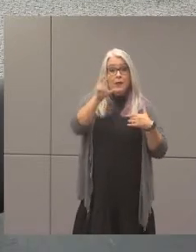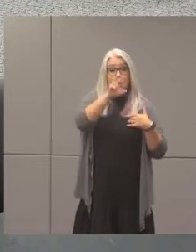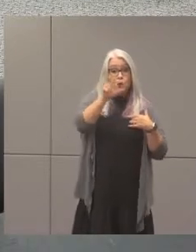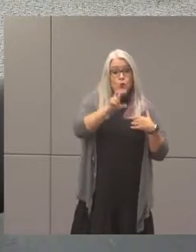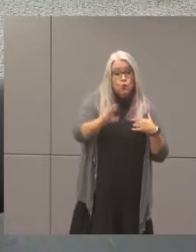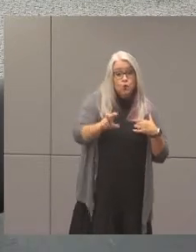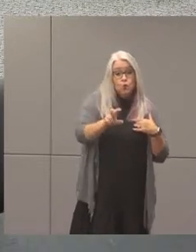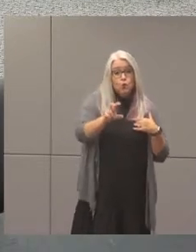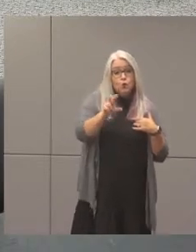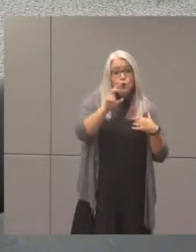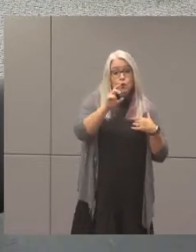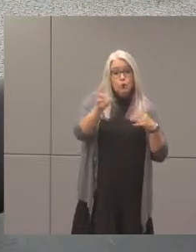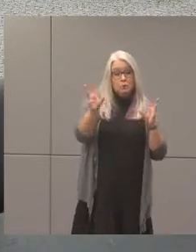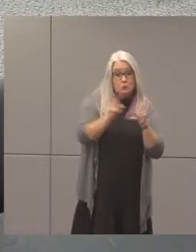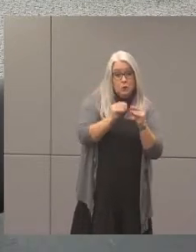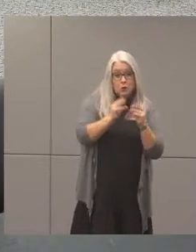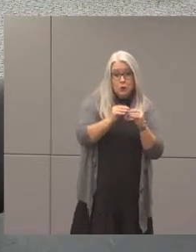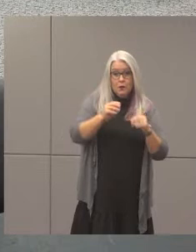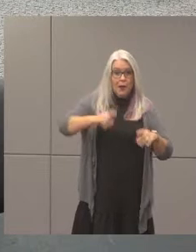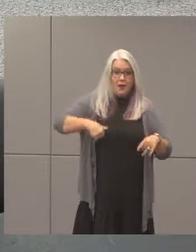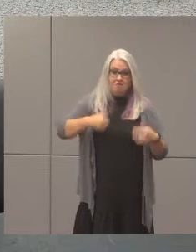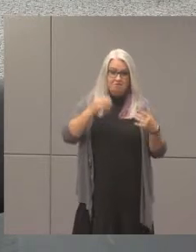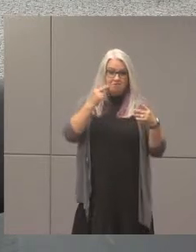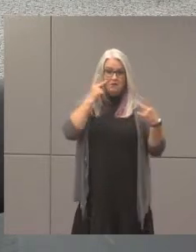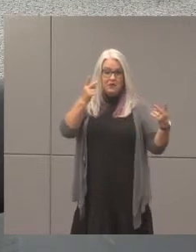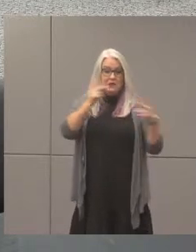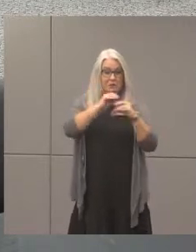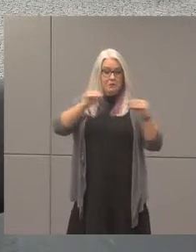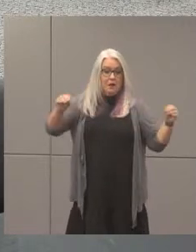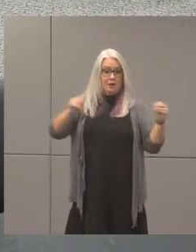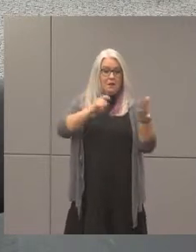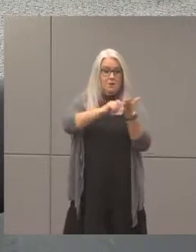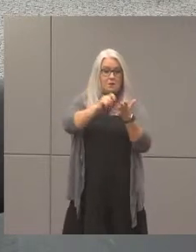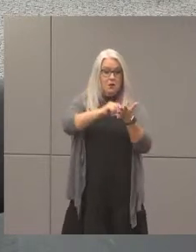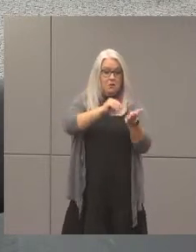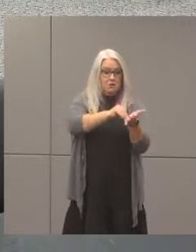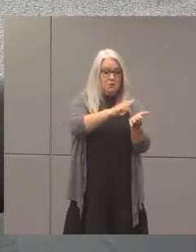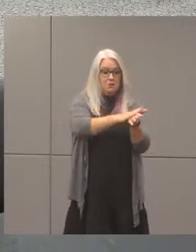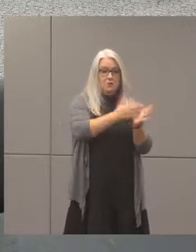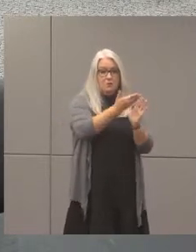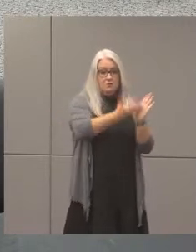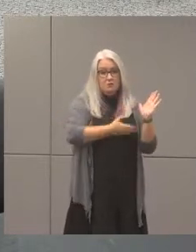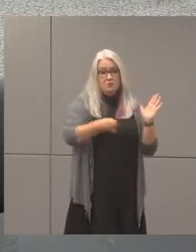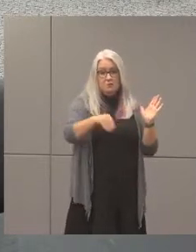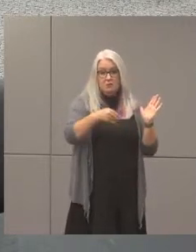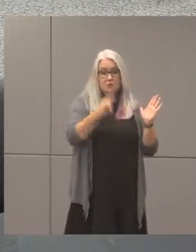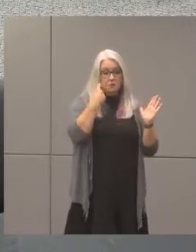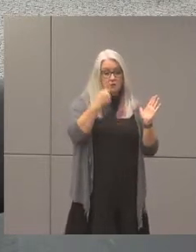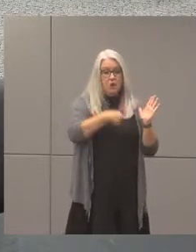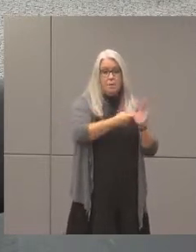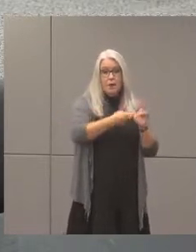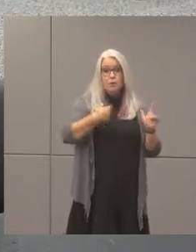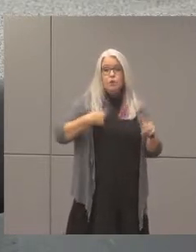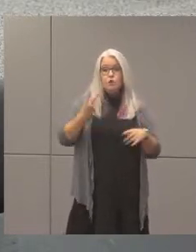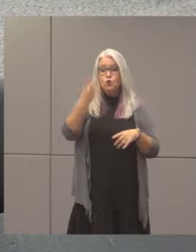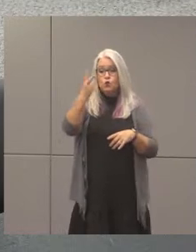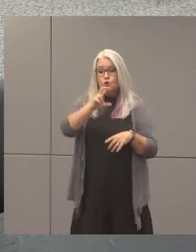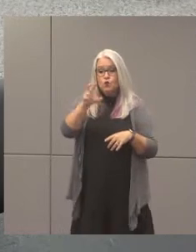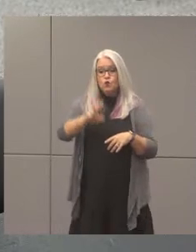phone, but as far as written, I've seen nothing written from them. So I've been on 2 Zoom calls with them.